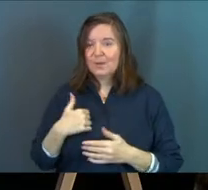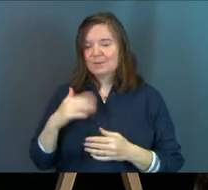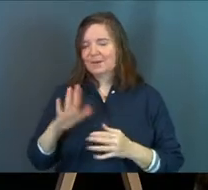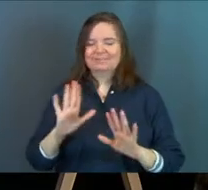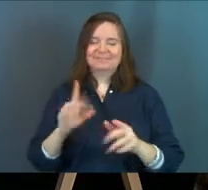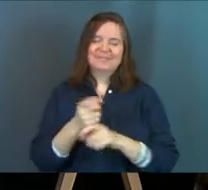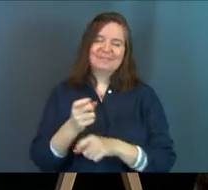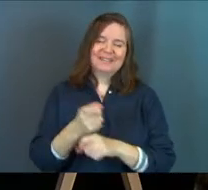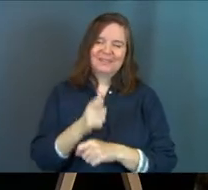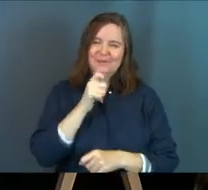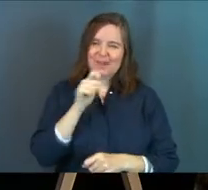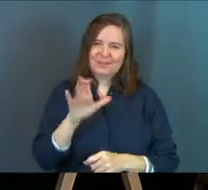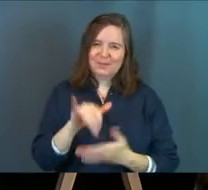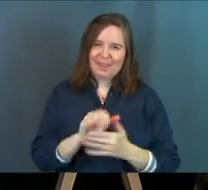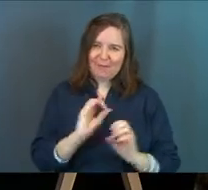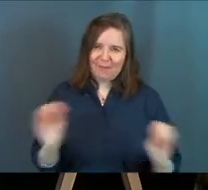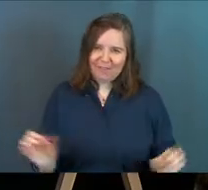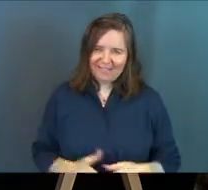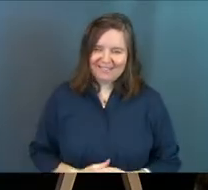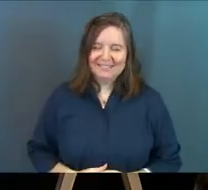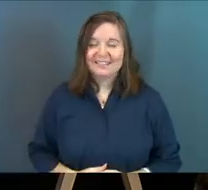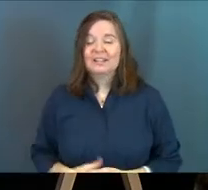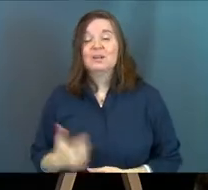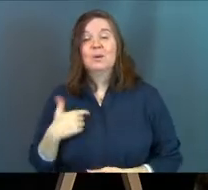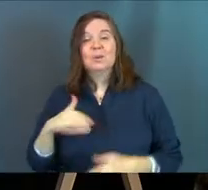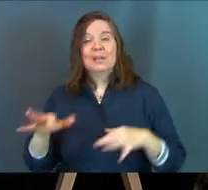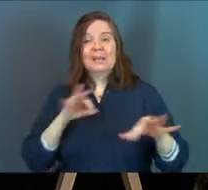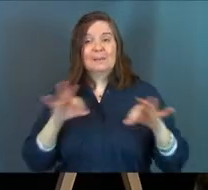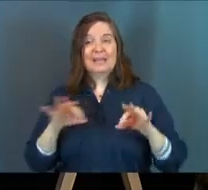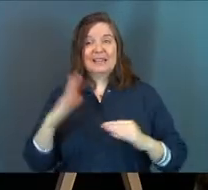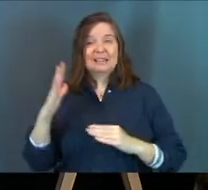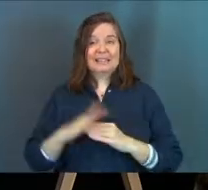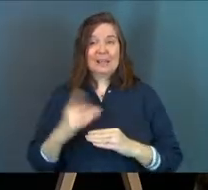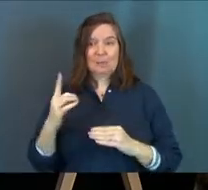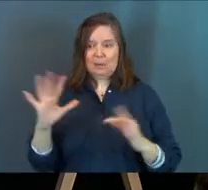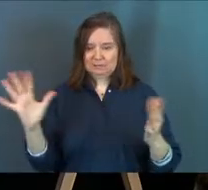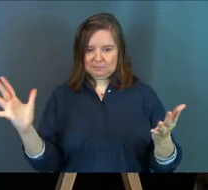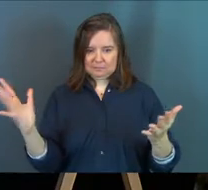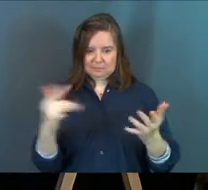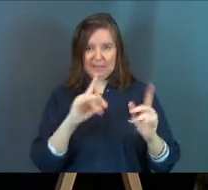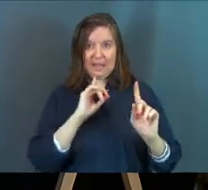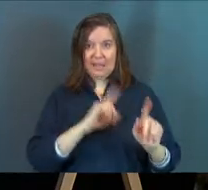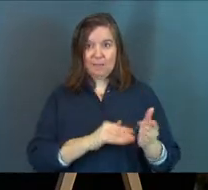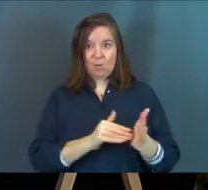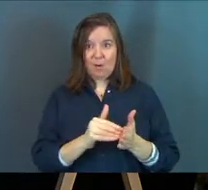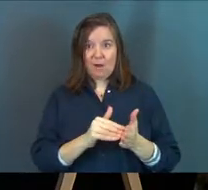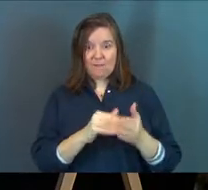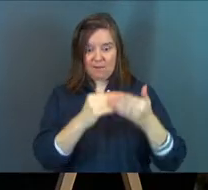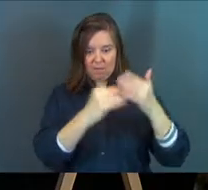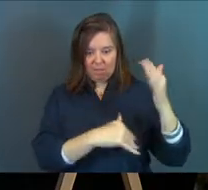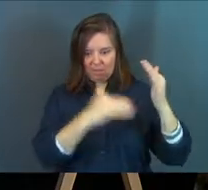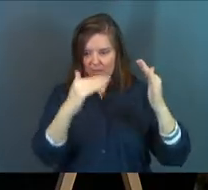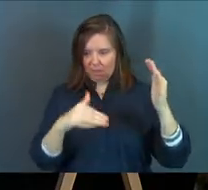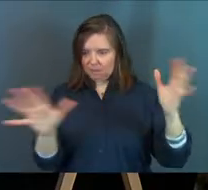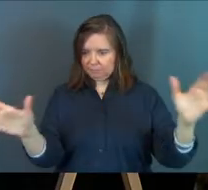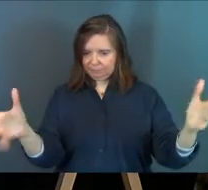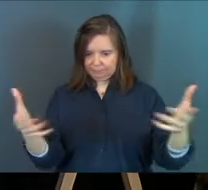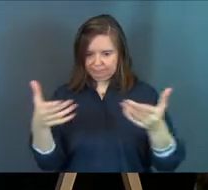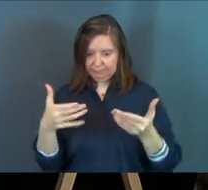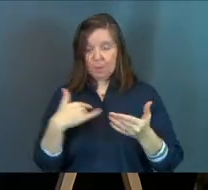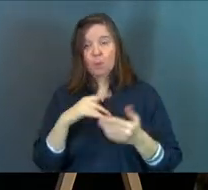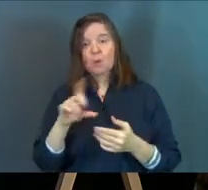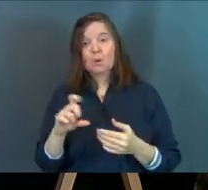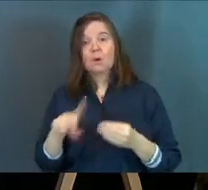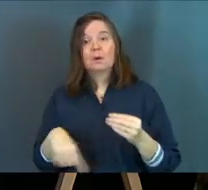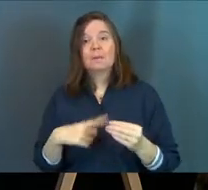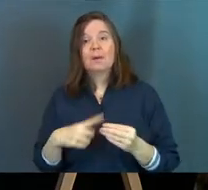be, I'm kidding, we're not going to do that at all. So we picked kind of the top ones that were asked the most often, and one of those questions